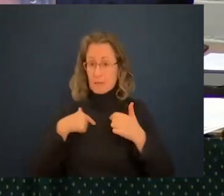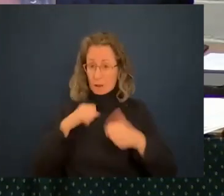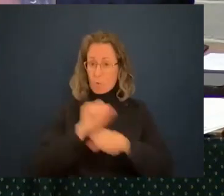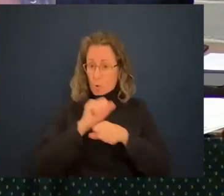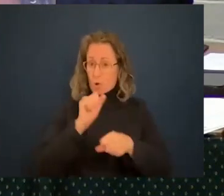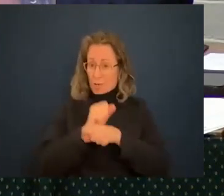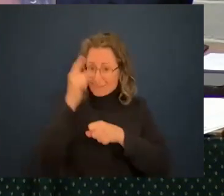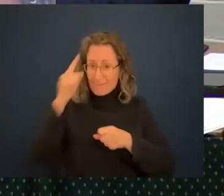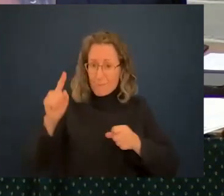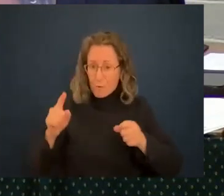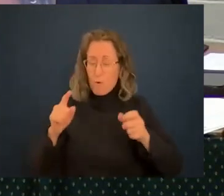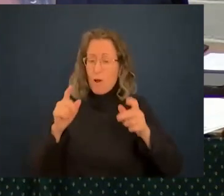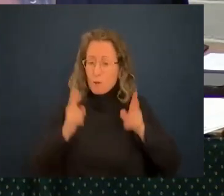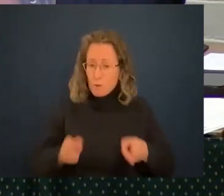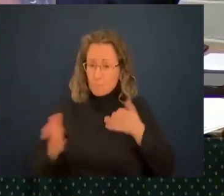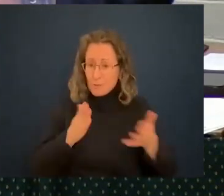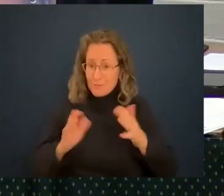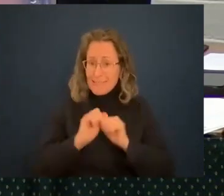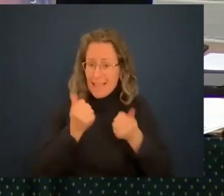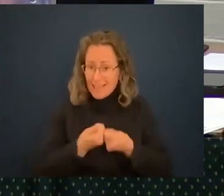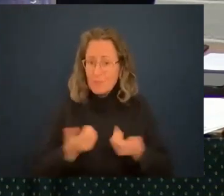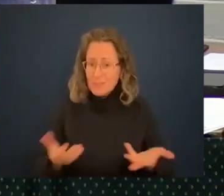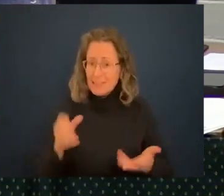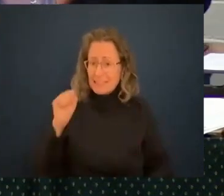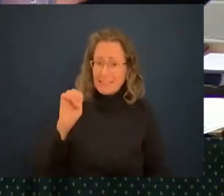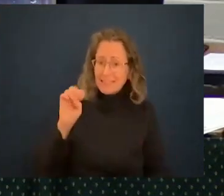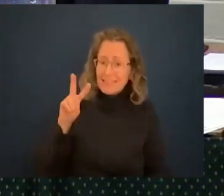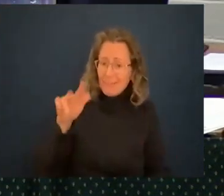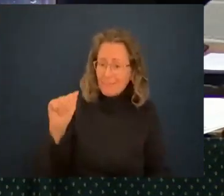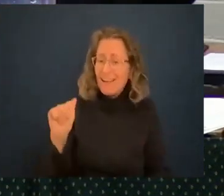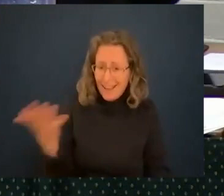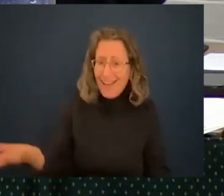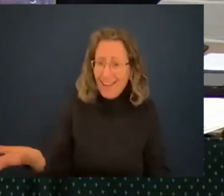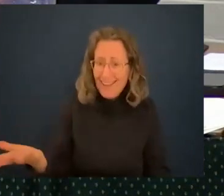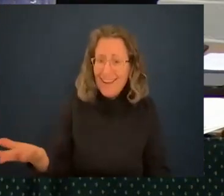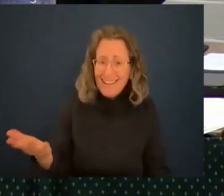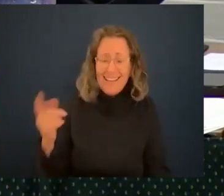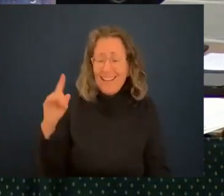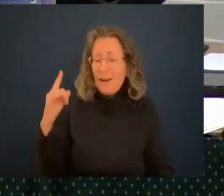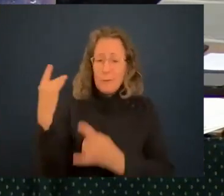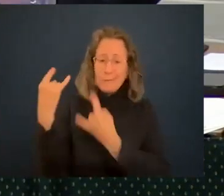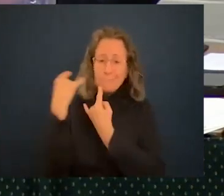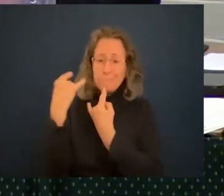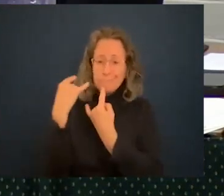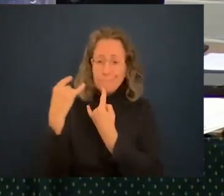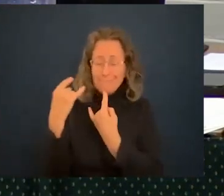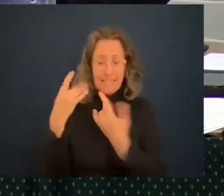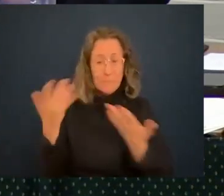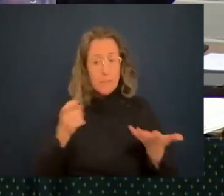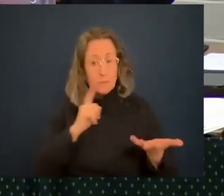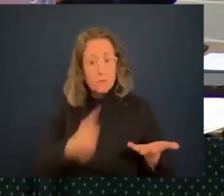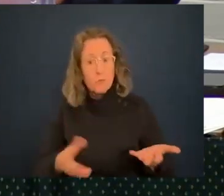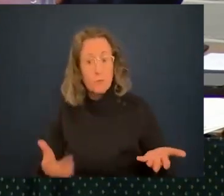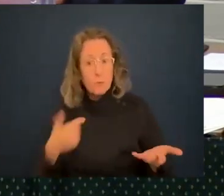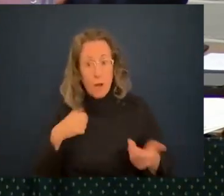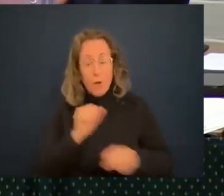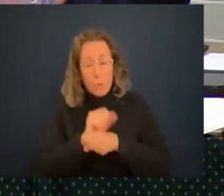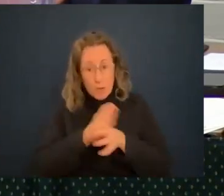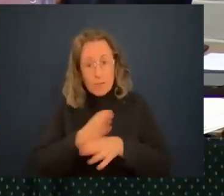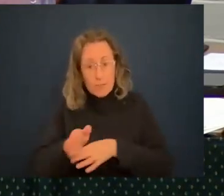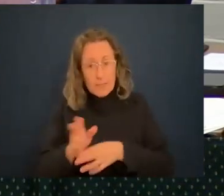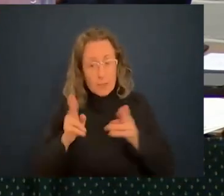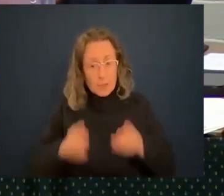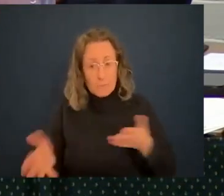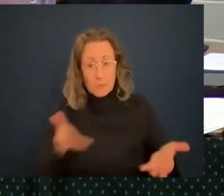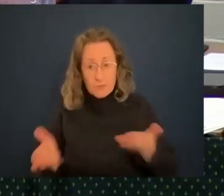Services Agency it's true he makes fun of me every time and I'm sorry to bring it up but it is what I do at work every